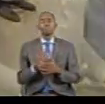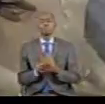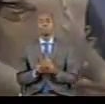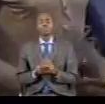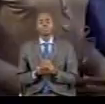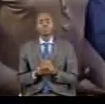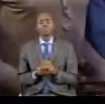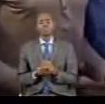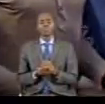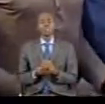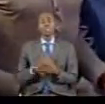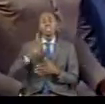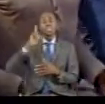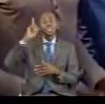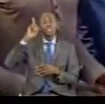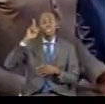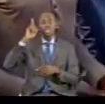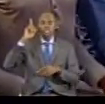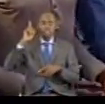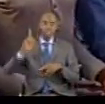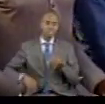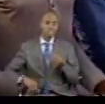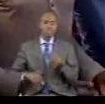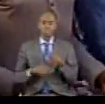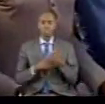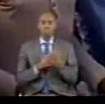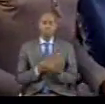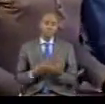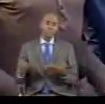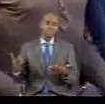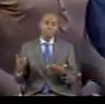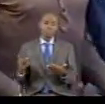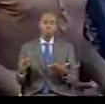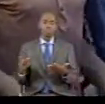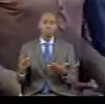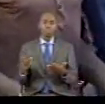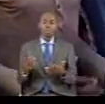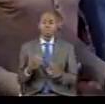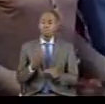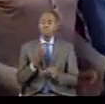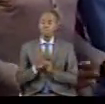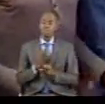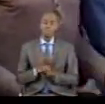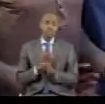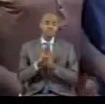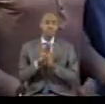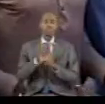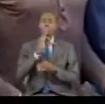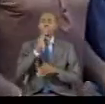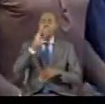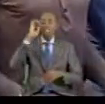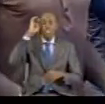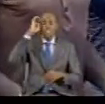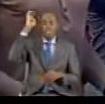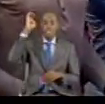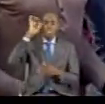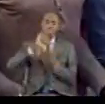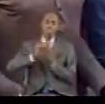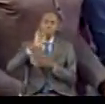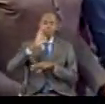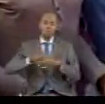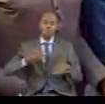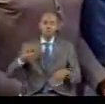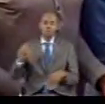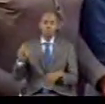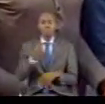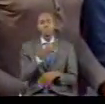He cannot fail. Faithful is he that calleth you. who